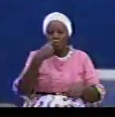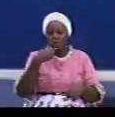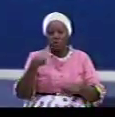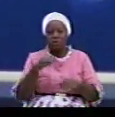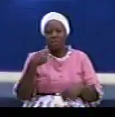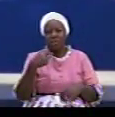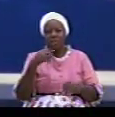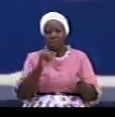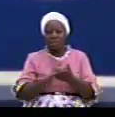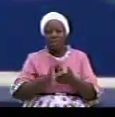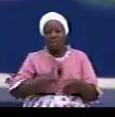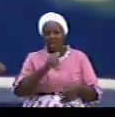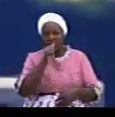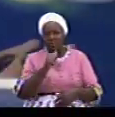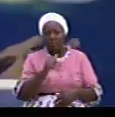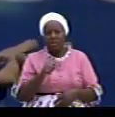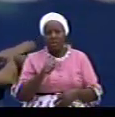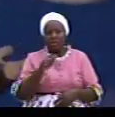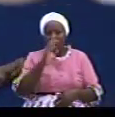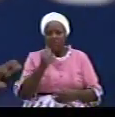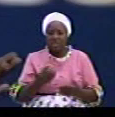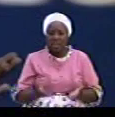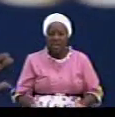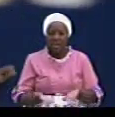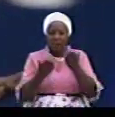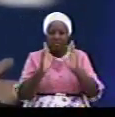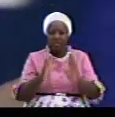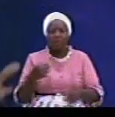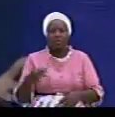that you are the lifter up of my head